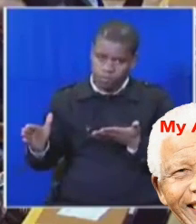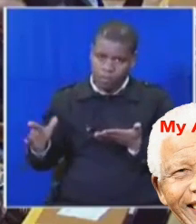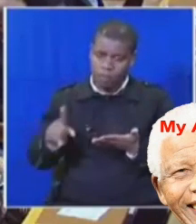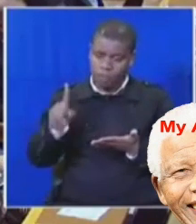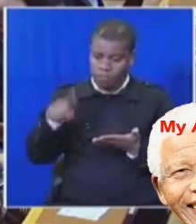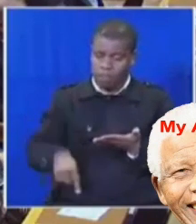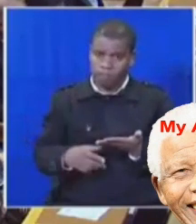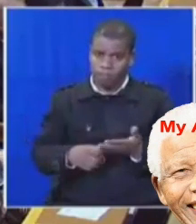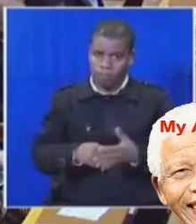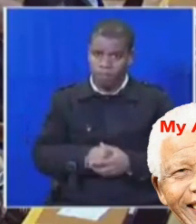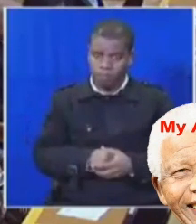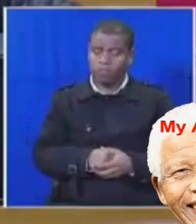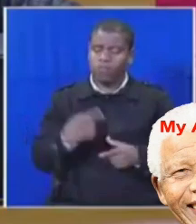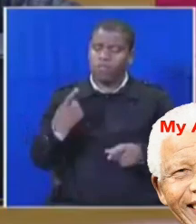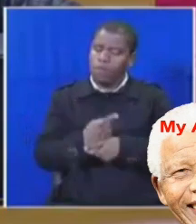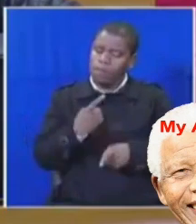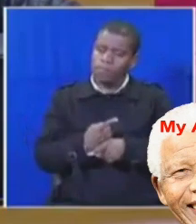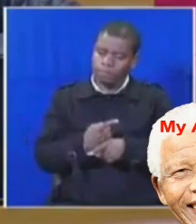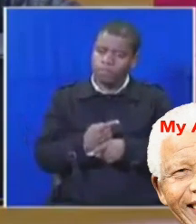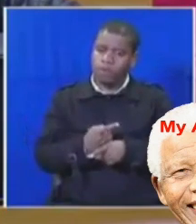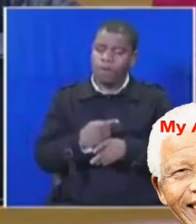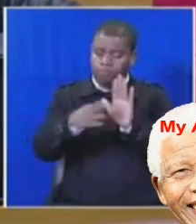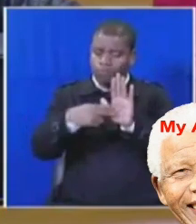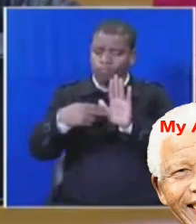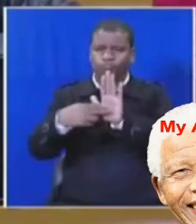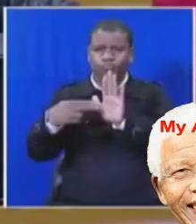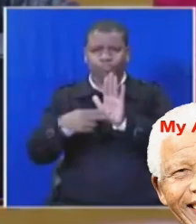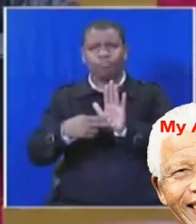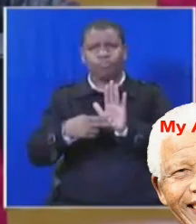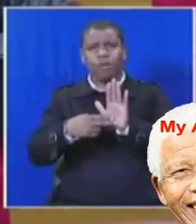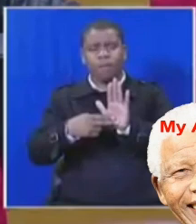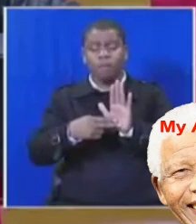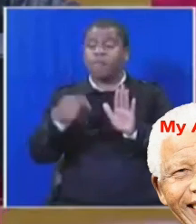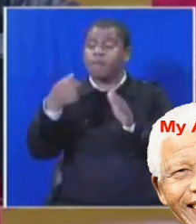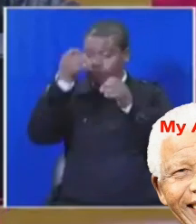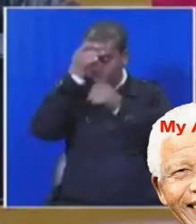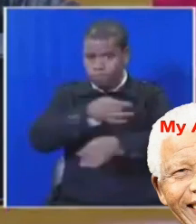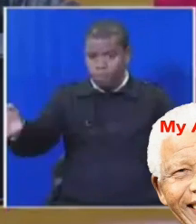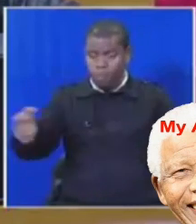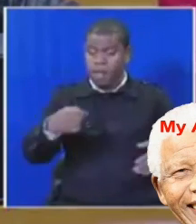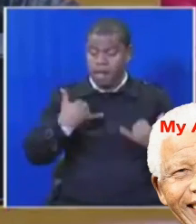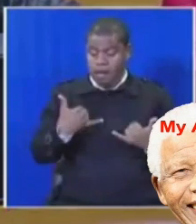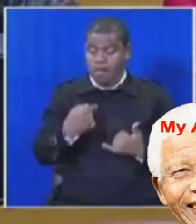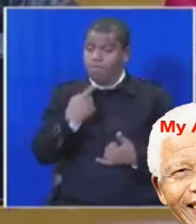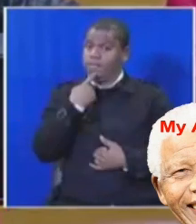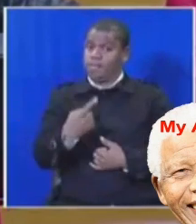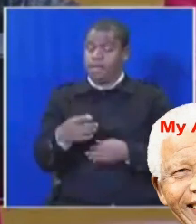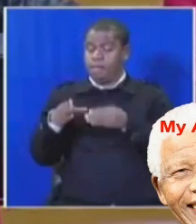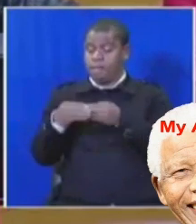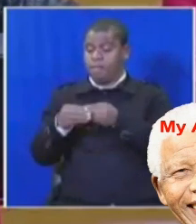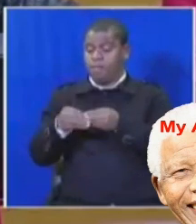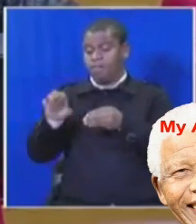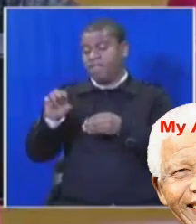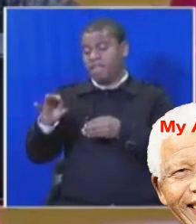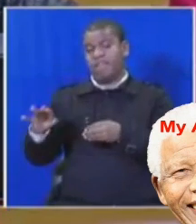keeps on making aspersions about the president of the EFF. He now alleges that a member of the EFF